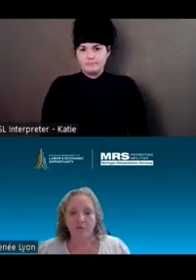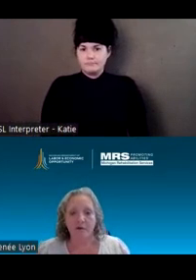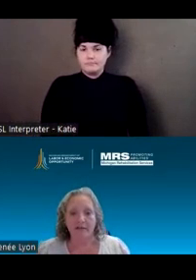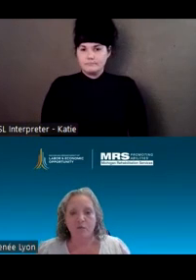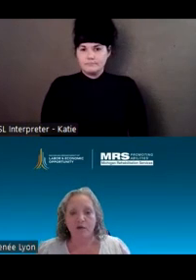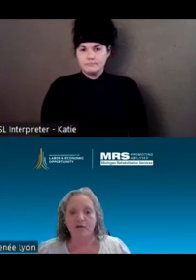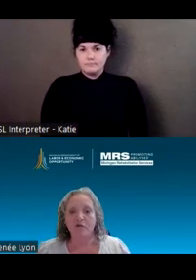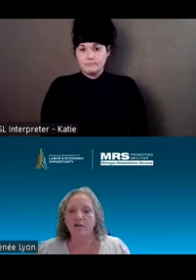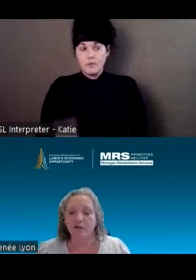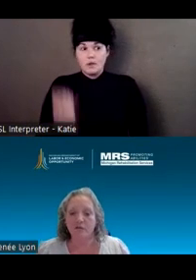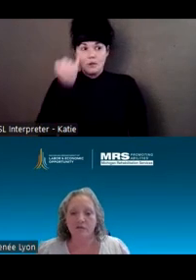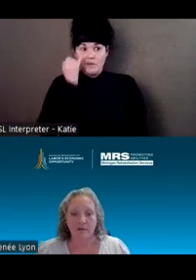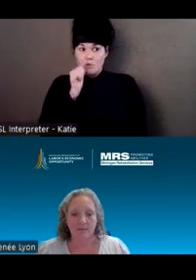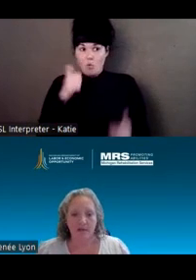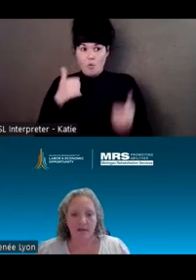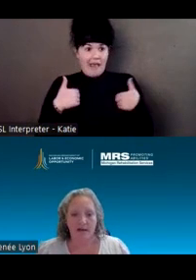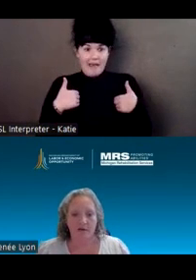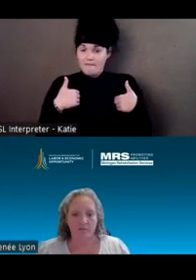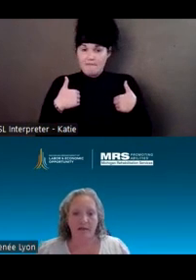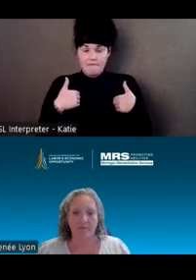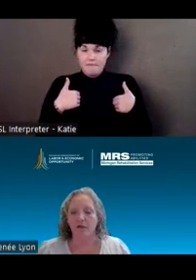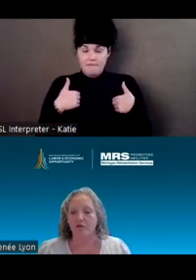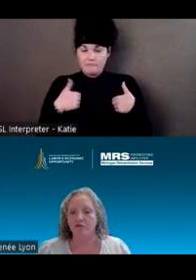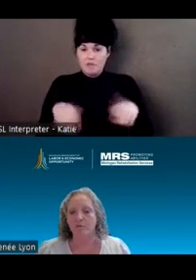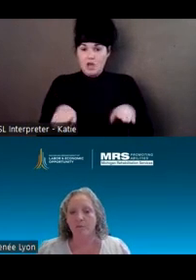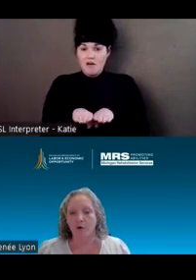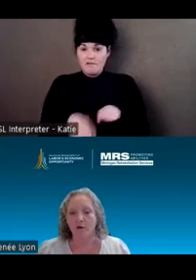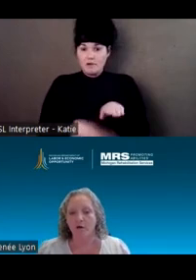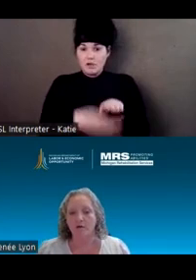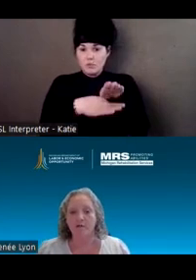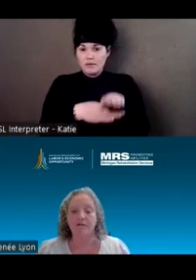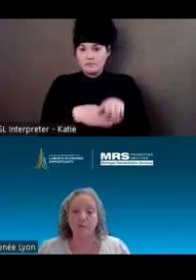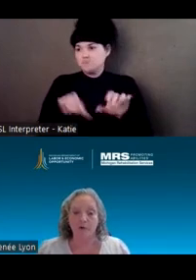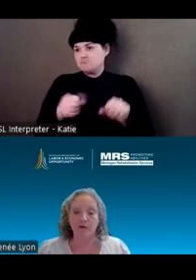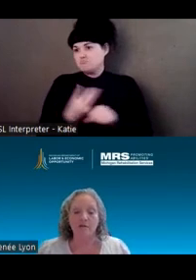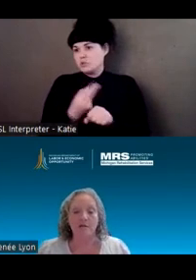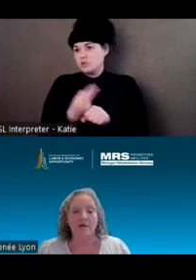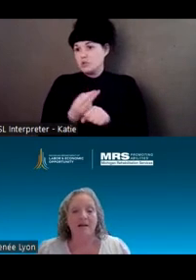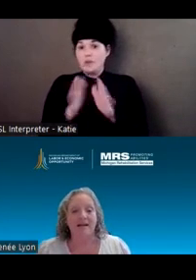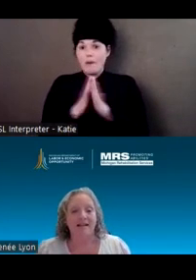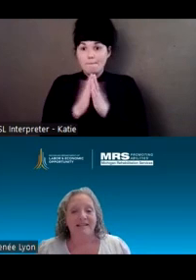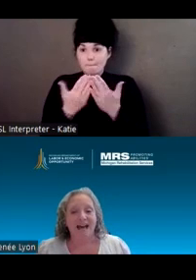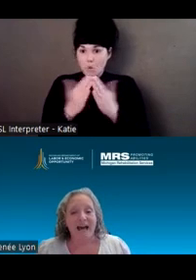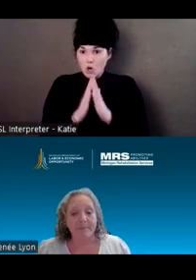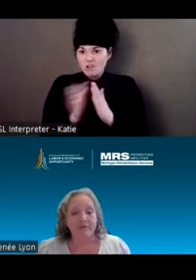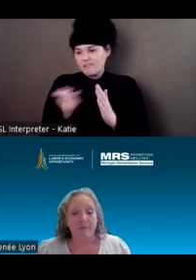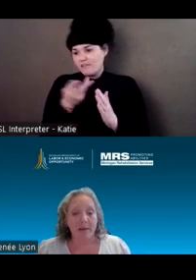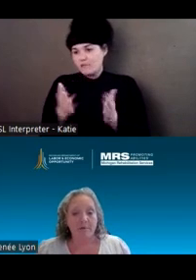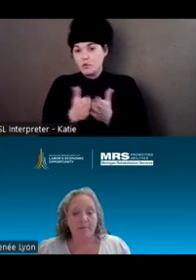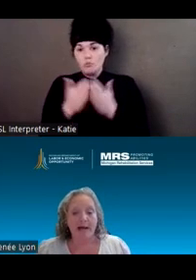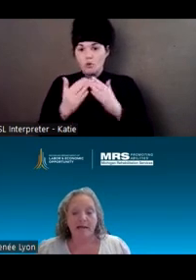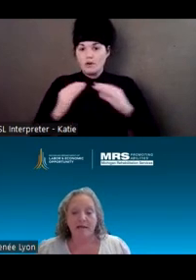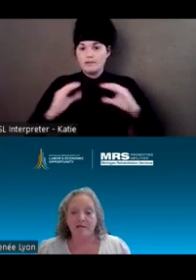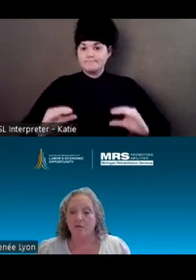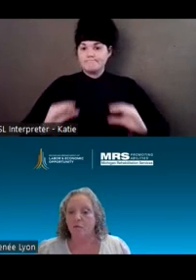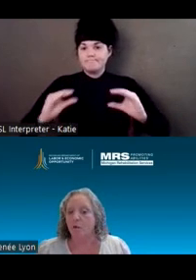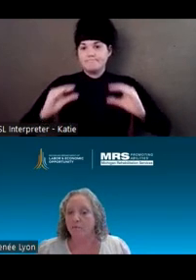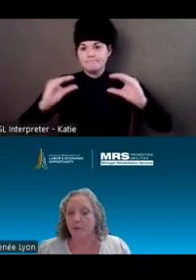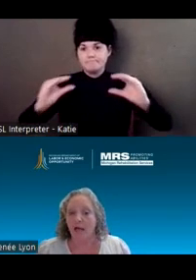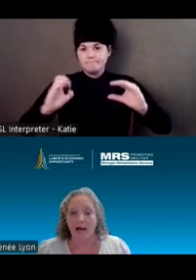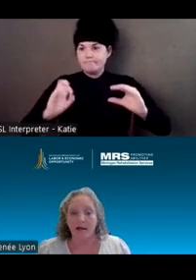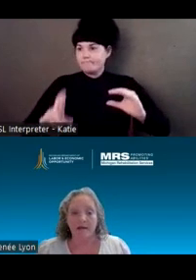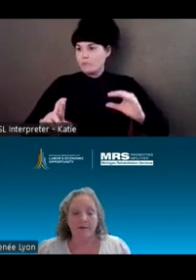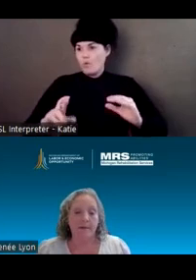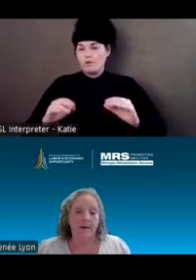a footrest? Well, you can use something else. Maybe use a book or a few books, top of a paper box, a